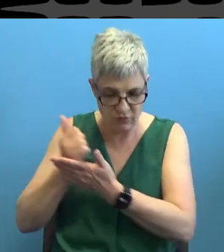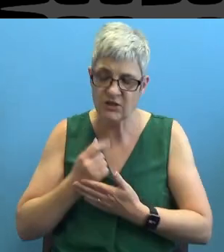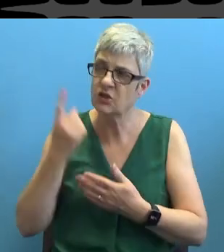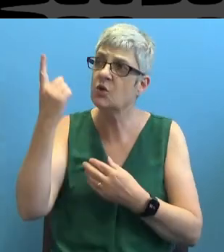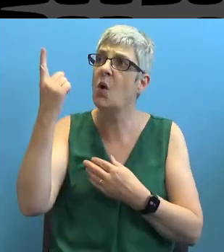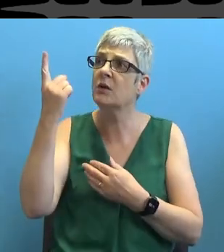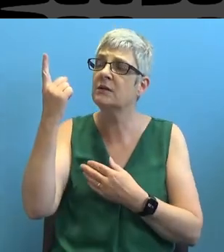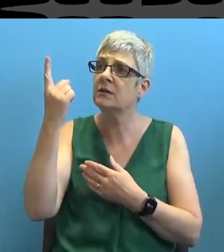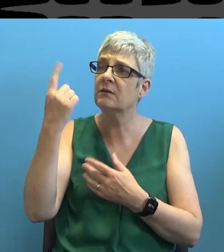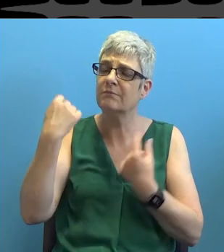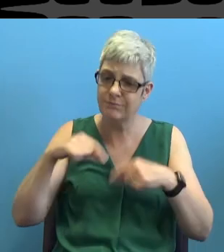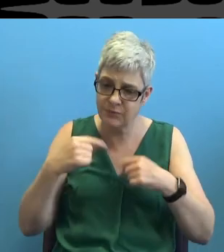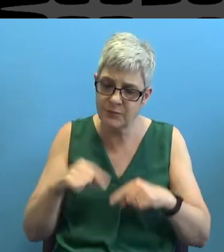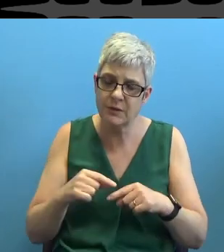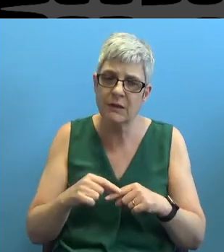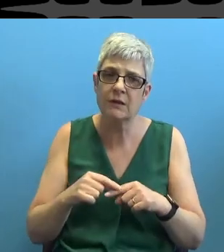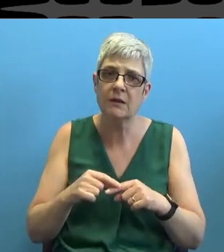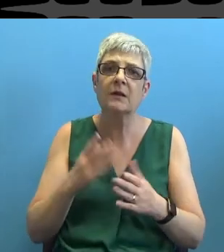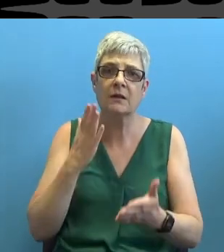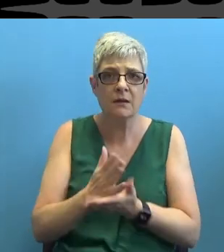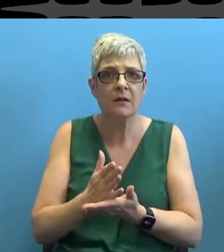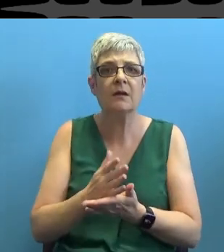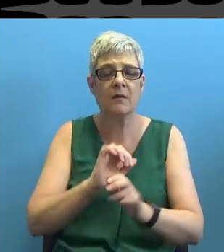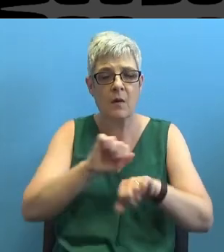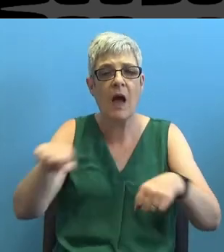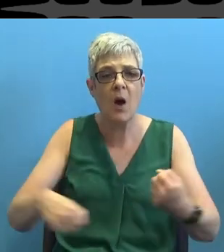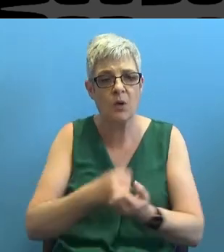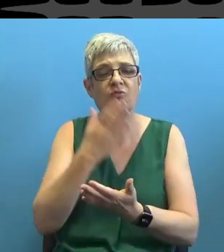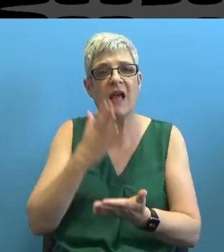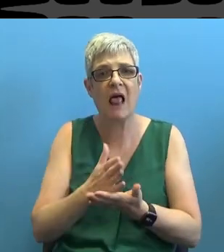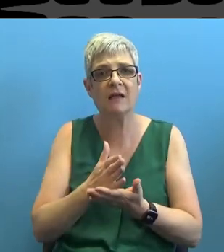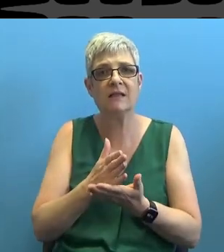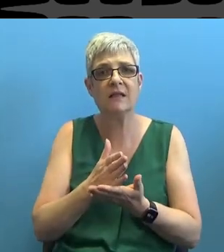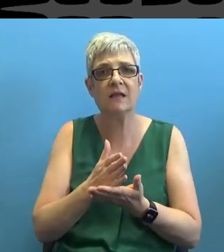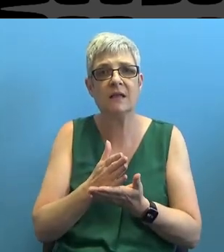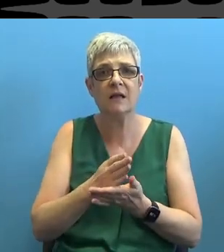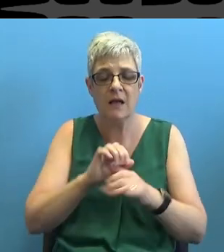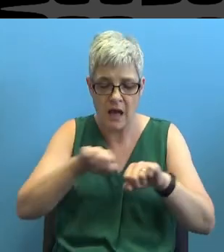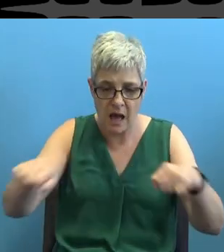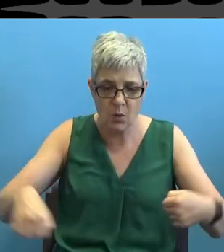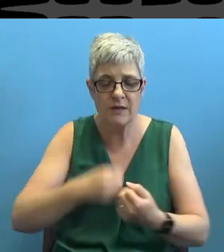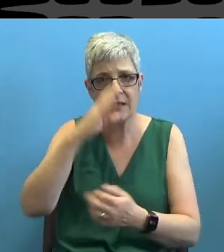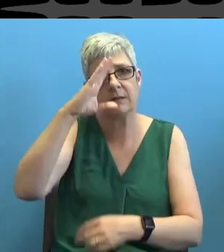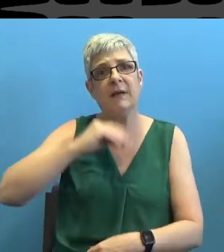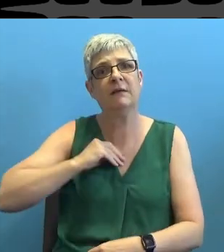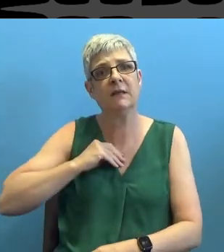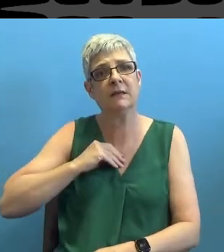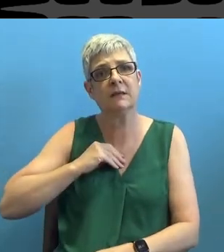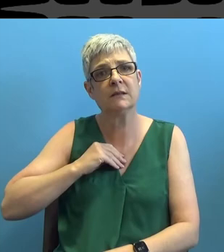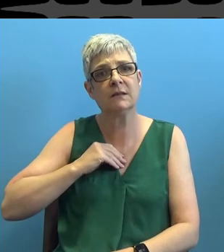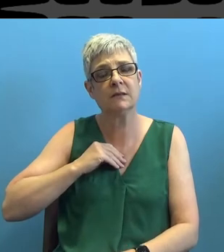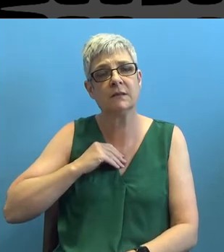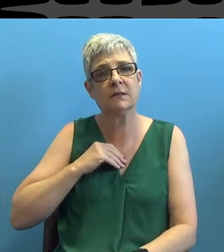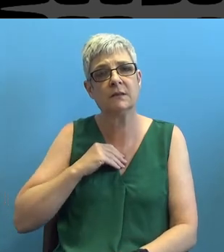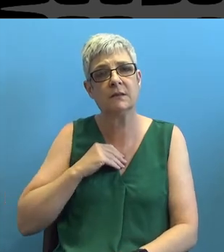Gracious God, may that indeed be our reality, our experience,